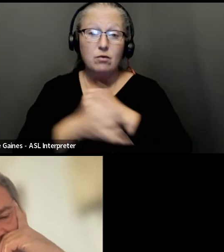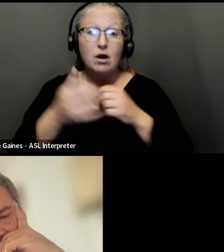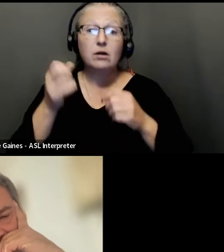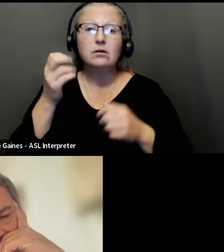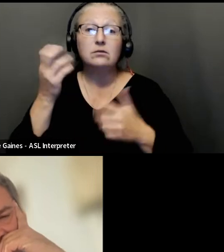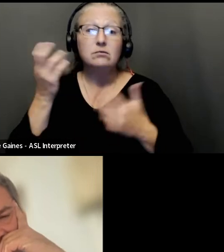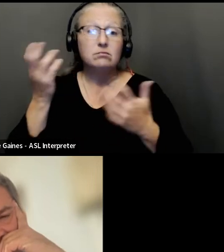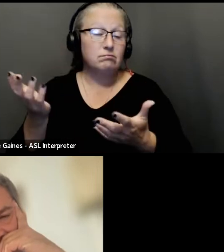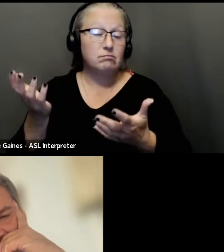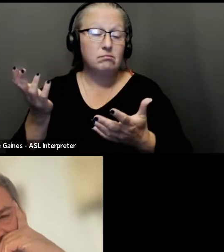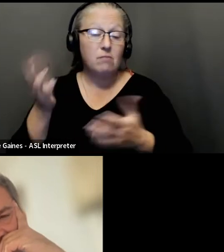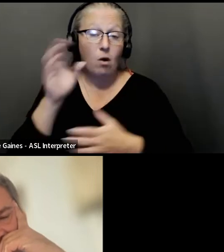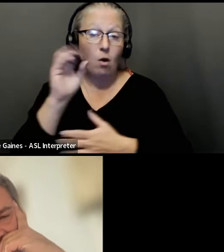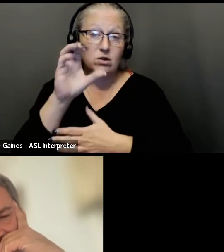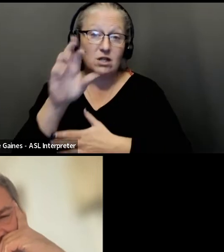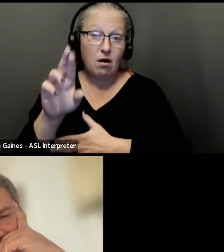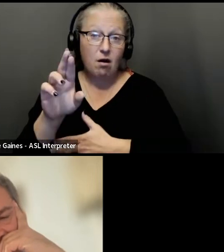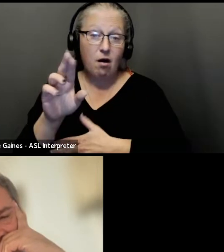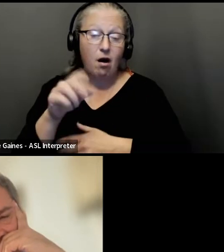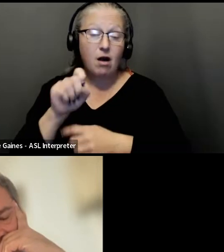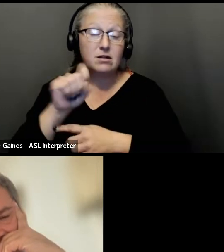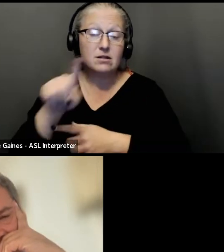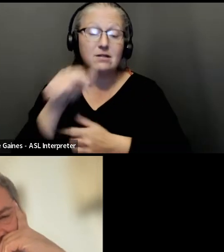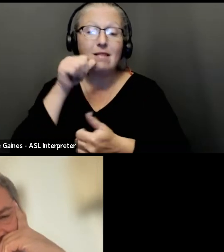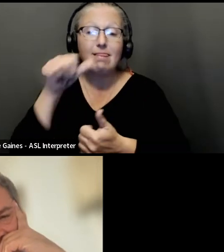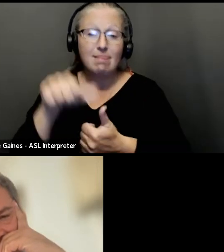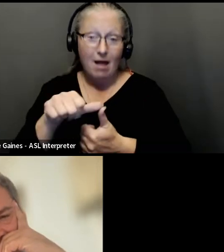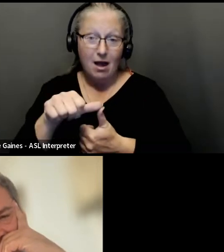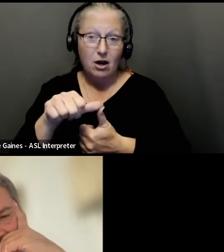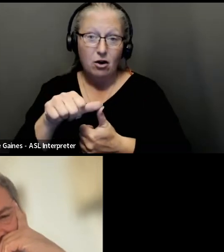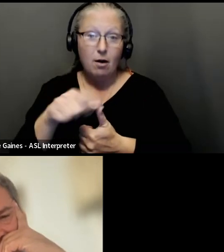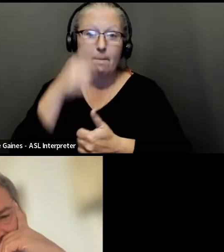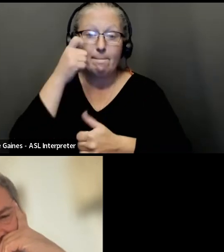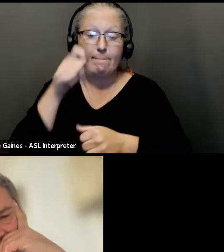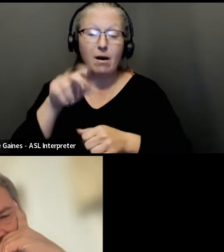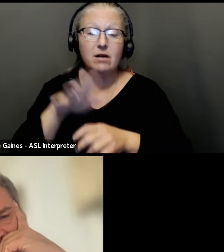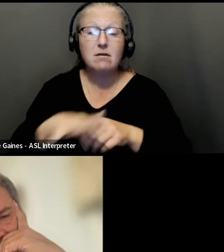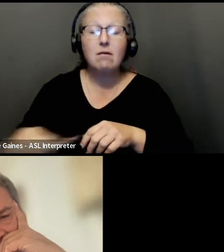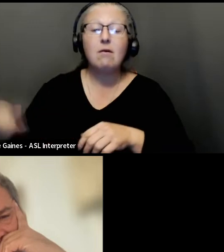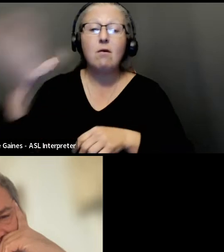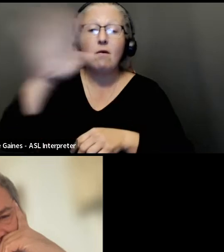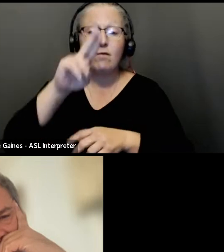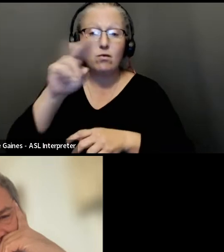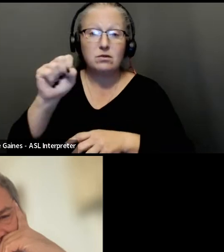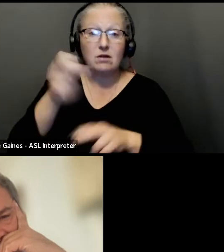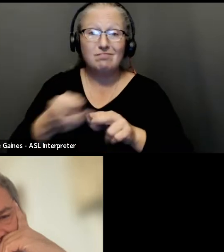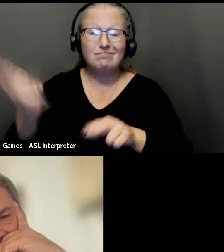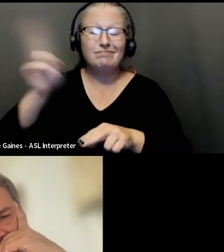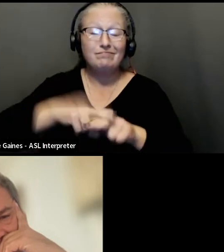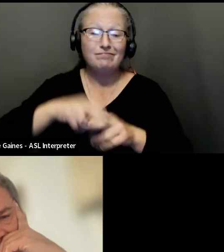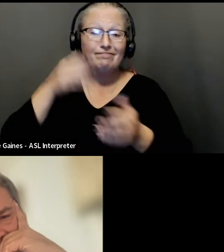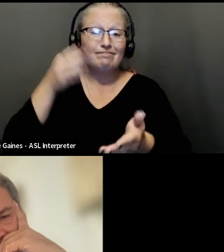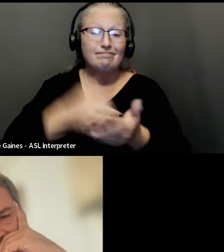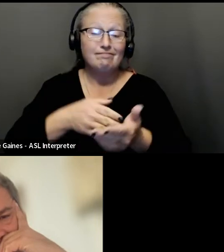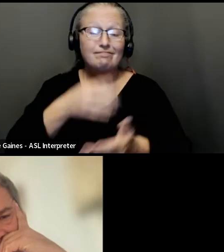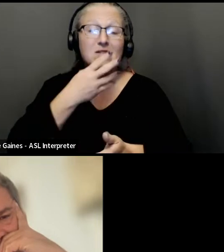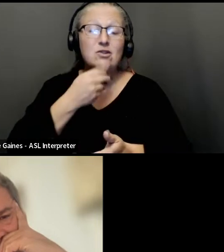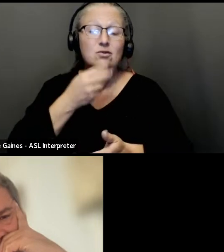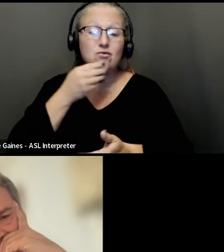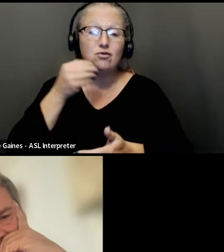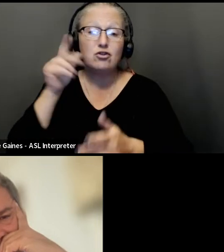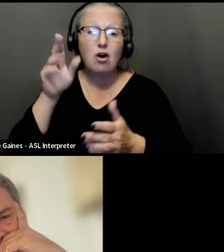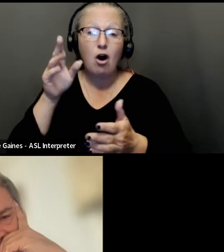Therefore, OCR issued a letter based on the nationwide rise in reports of anti-Semitic harassment, including